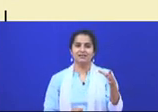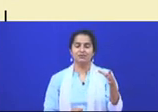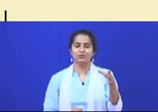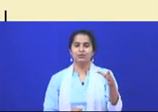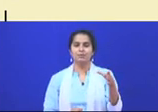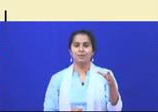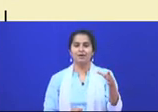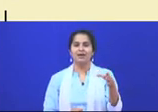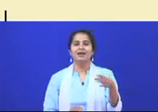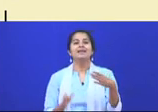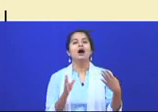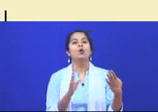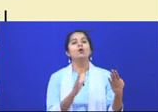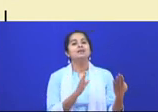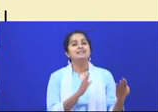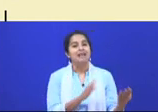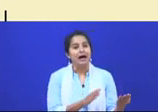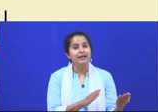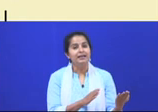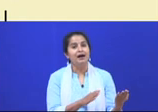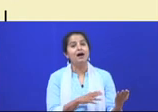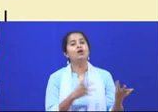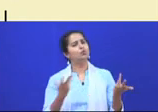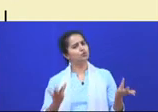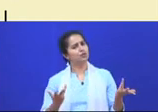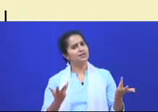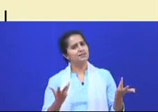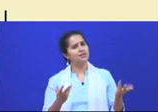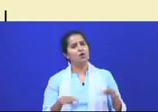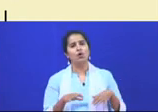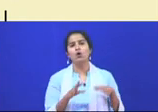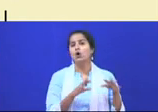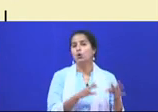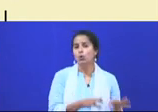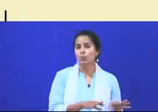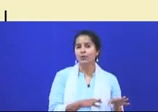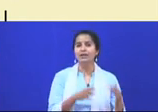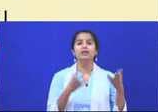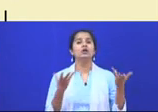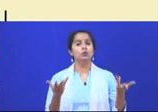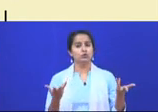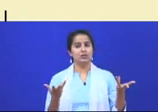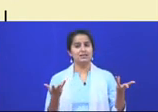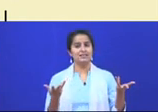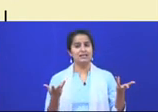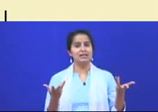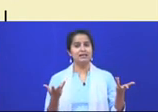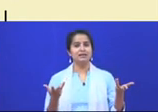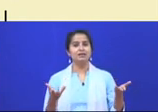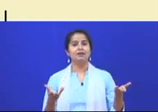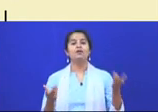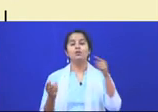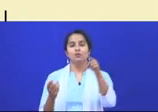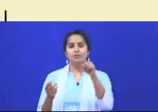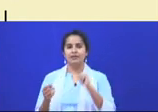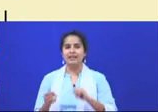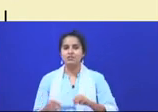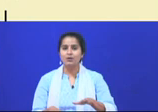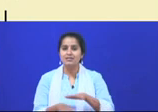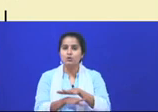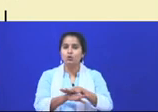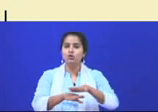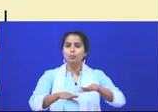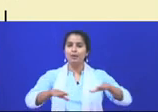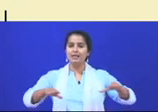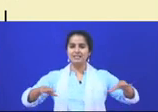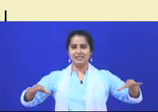asti. Uttamam. Now, sthalika kutra asti or kupi kutra asti? The next